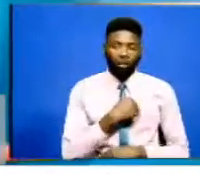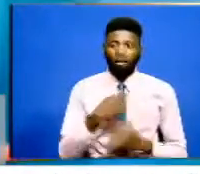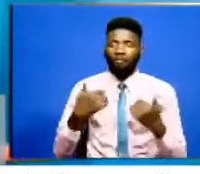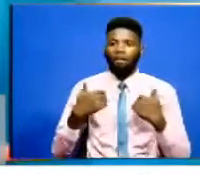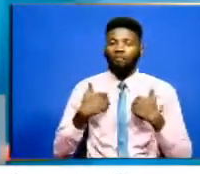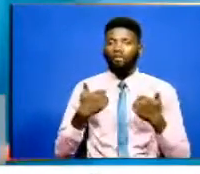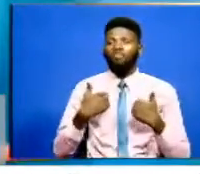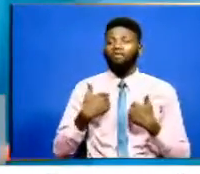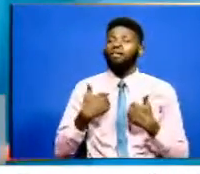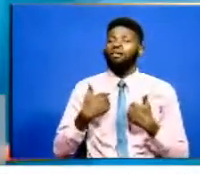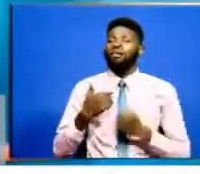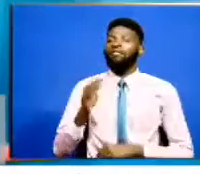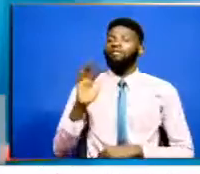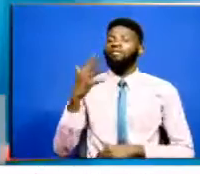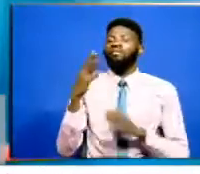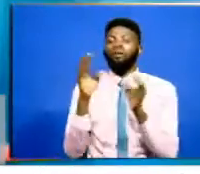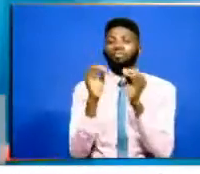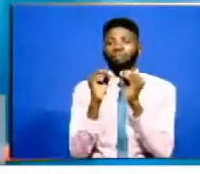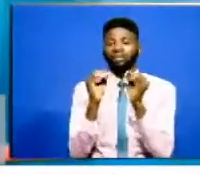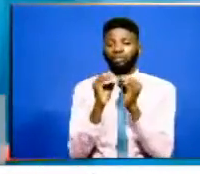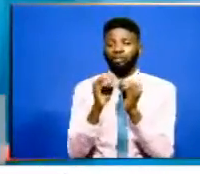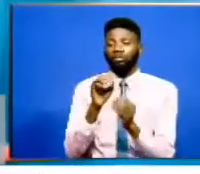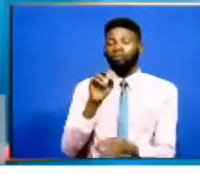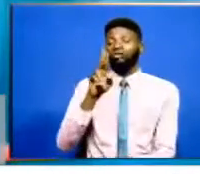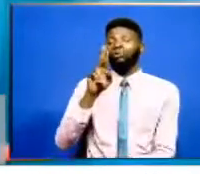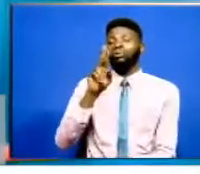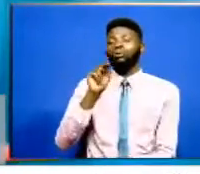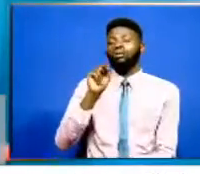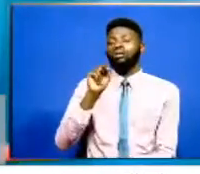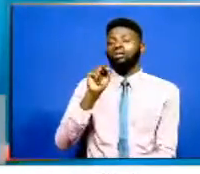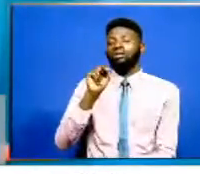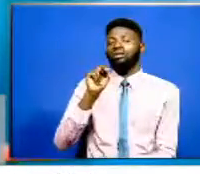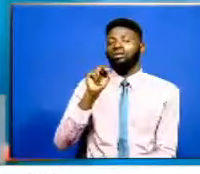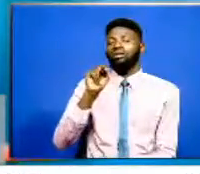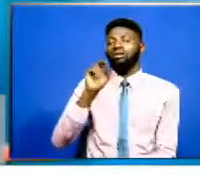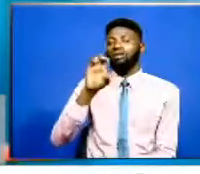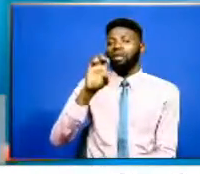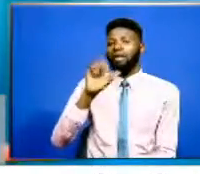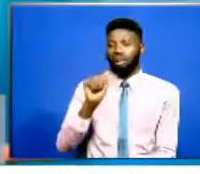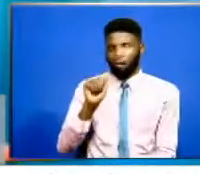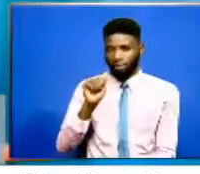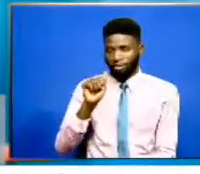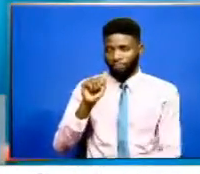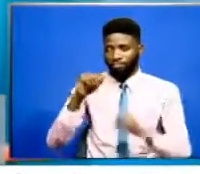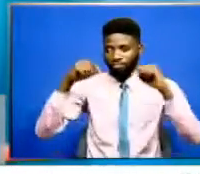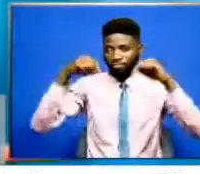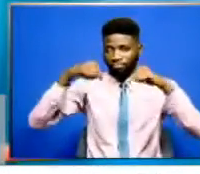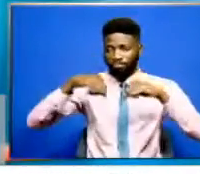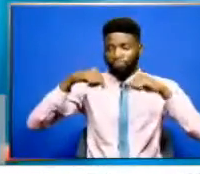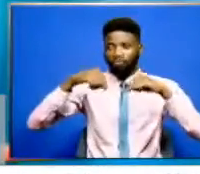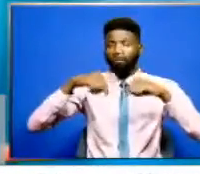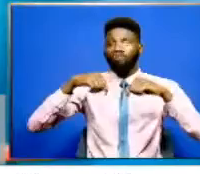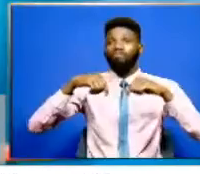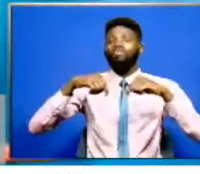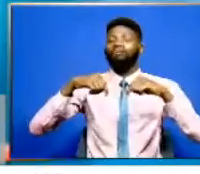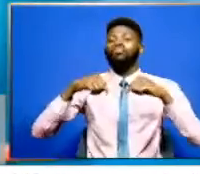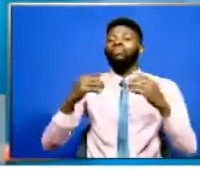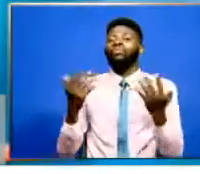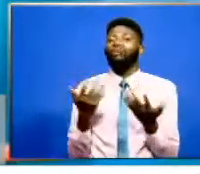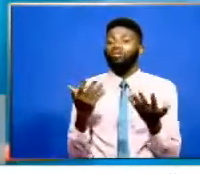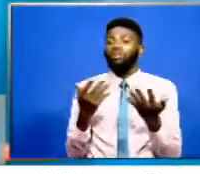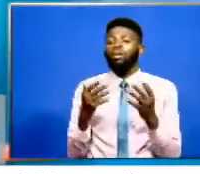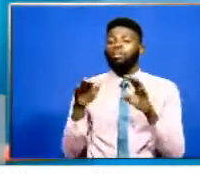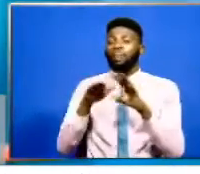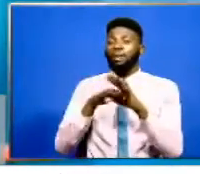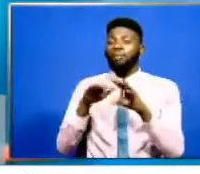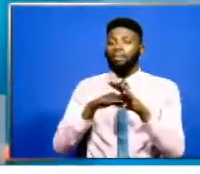session of the United Nations Environment Assembly here in the member